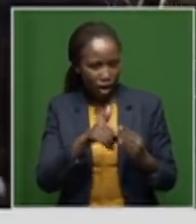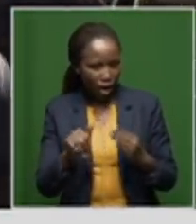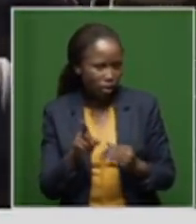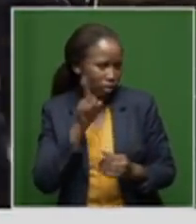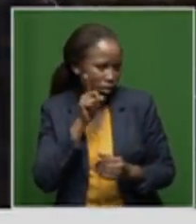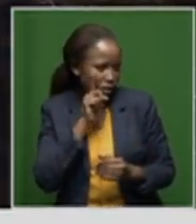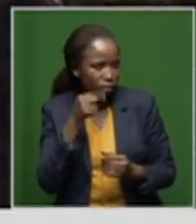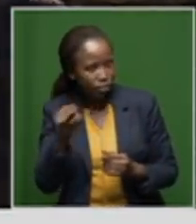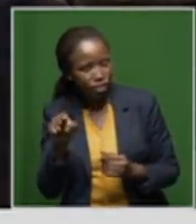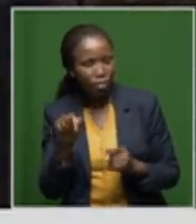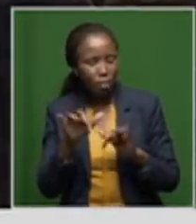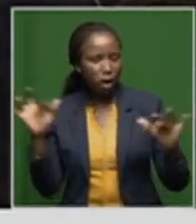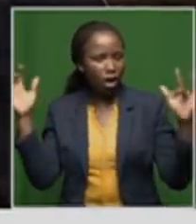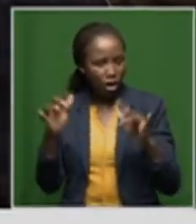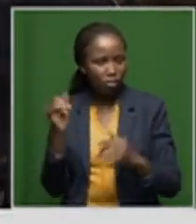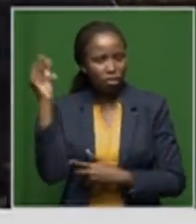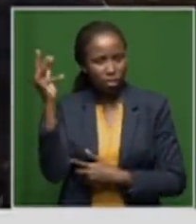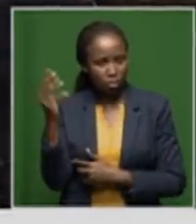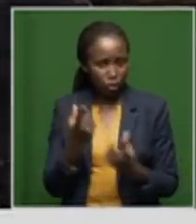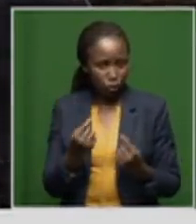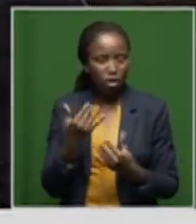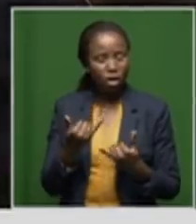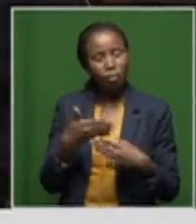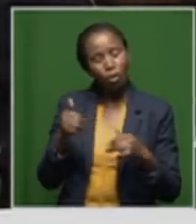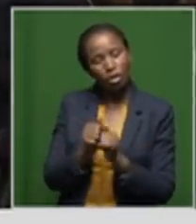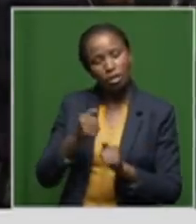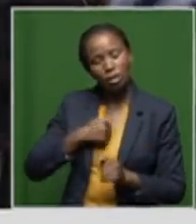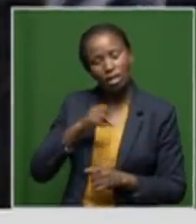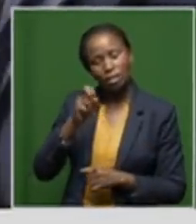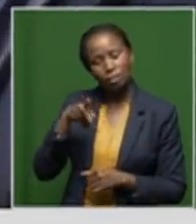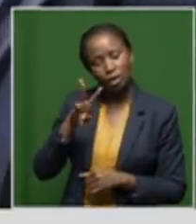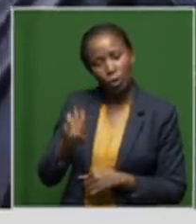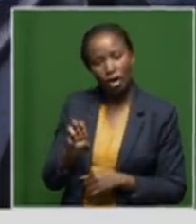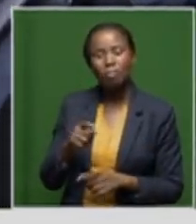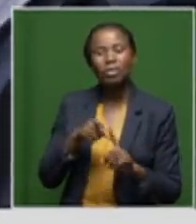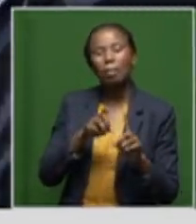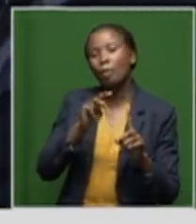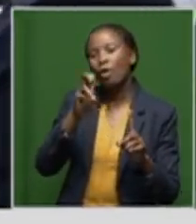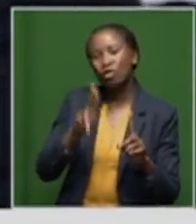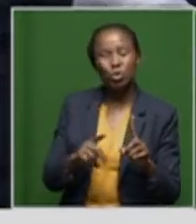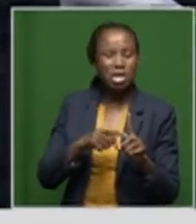to those supporters. As I further bring in my colleague Simpiwe Makanya, Dalimpofu saying he doesn't